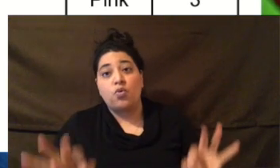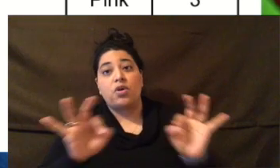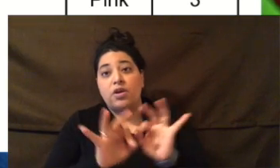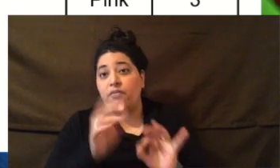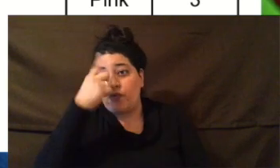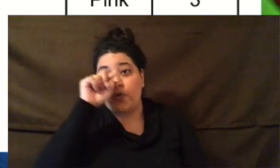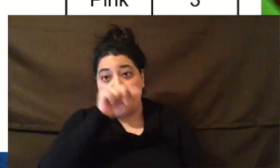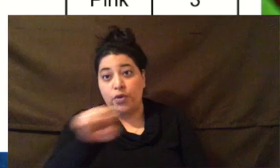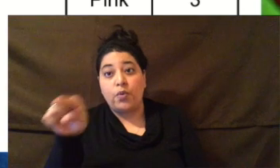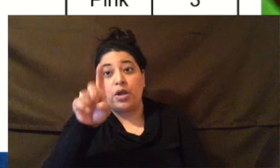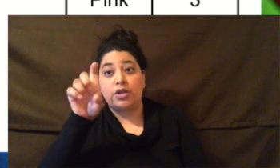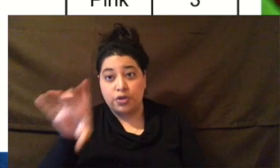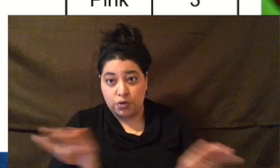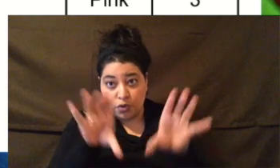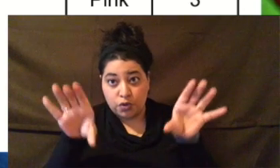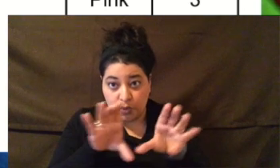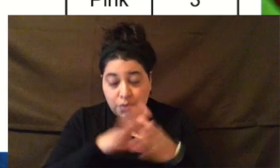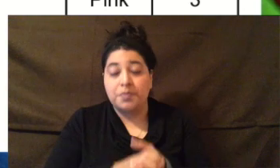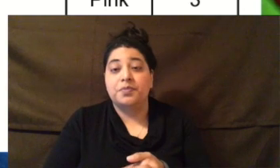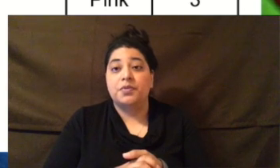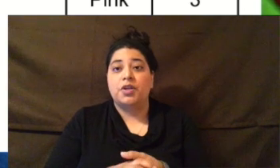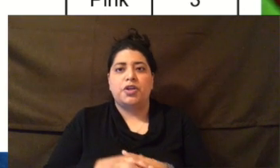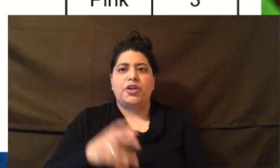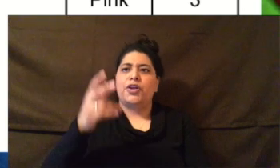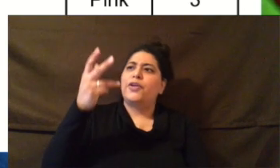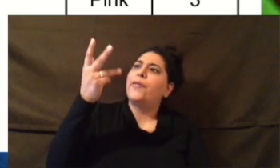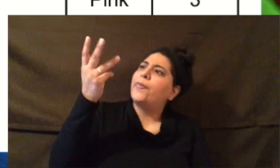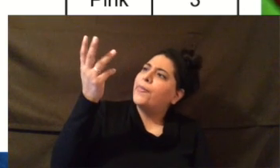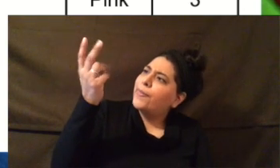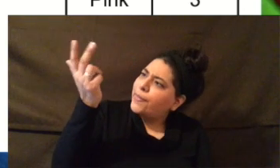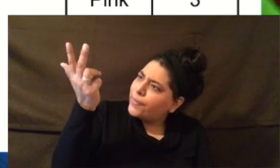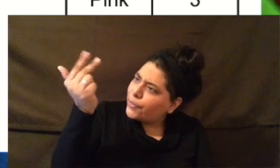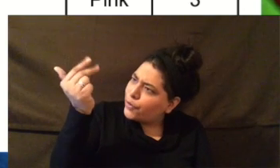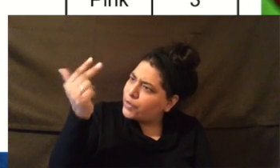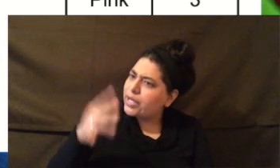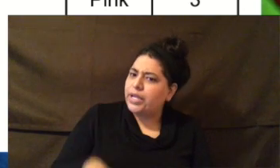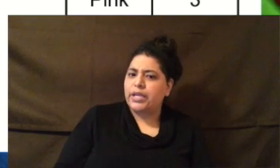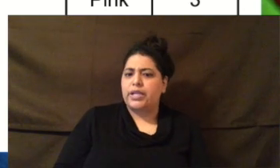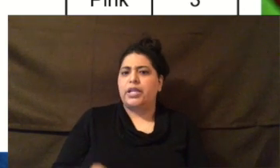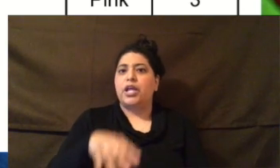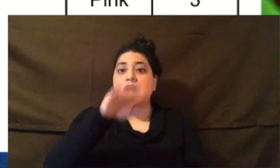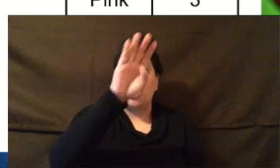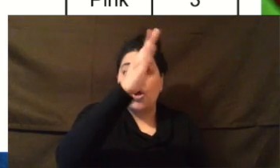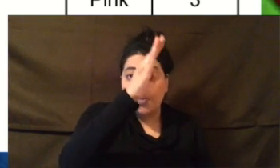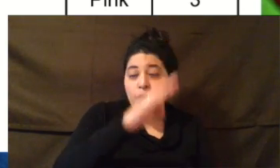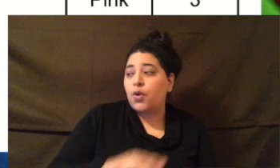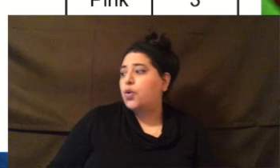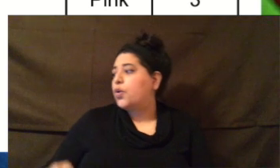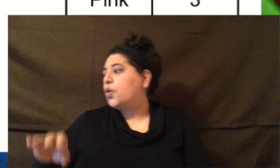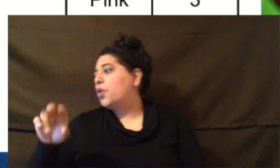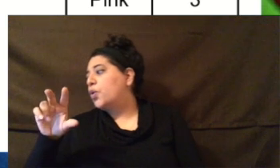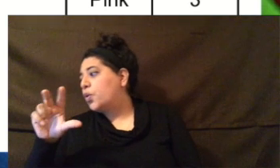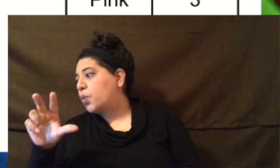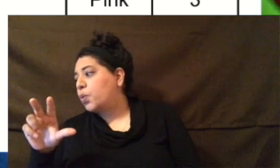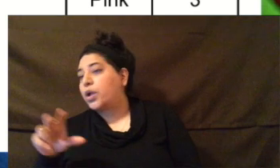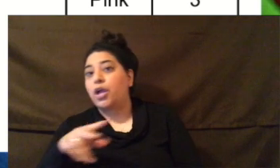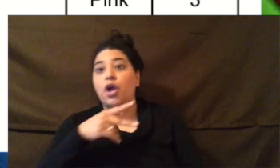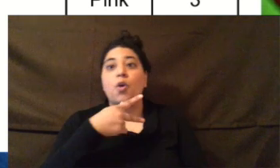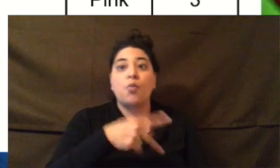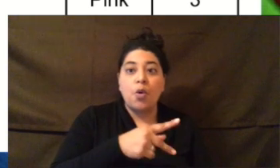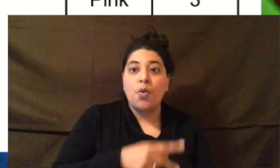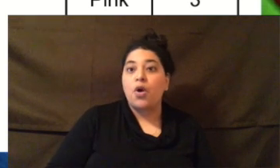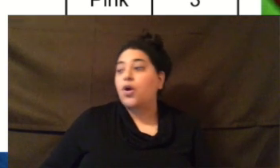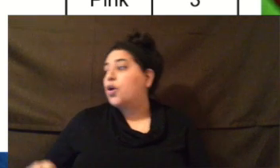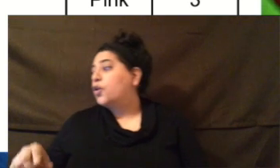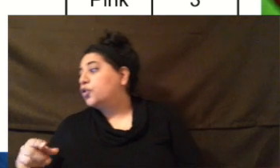for you guys to do. Okay, so 13 blue, 3 purple, and 2 green. Okay, so let's